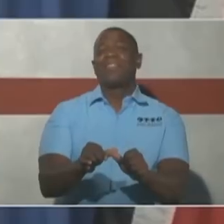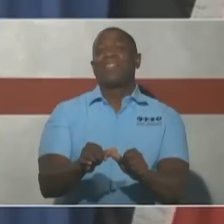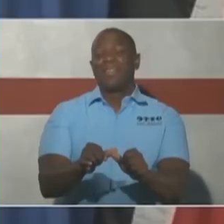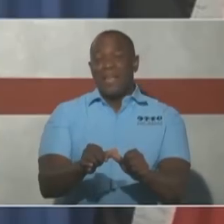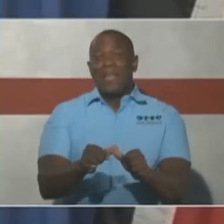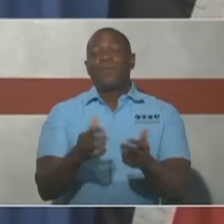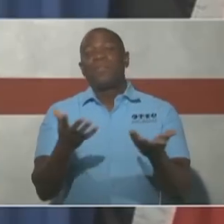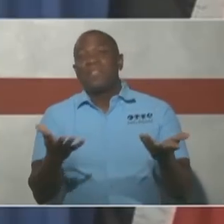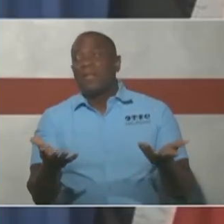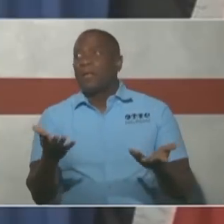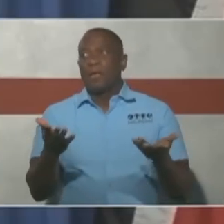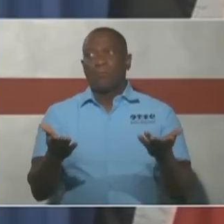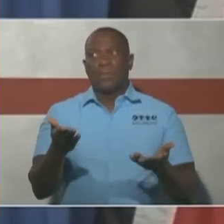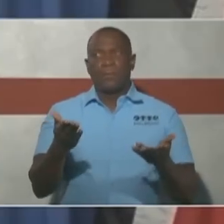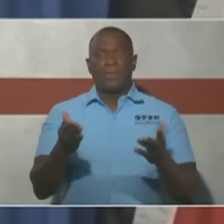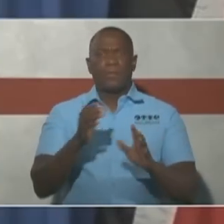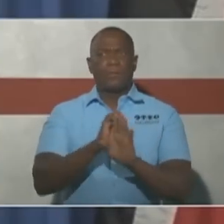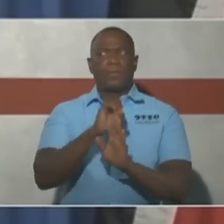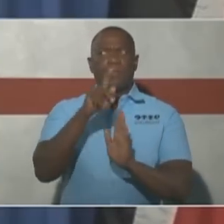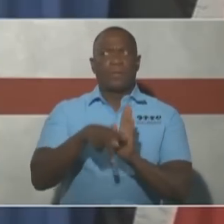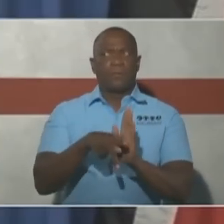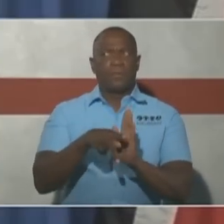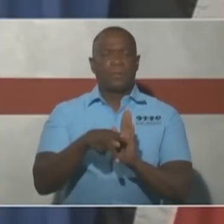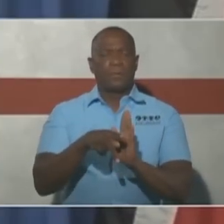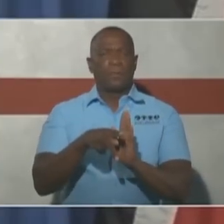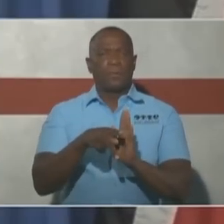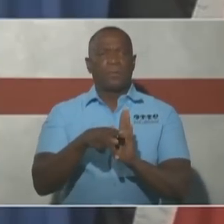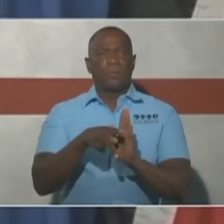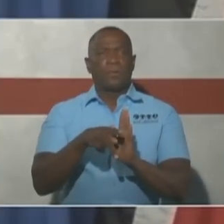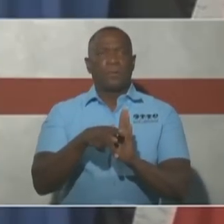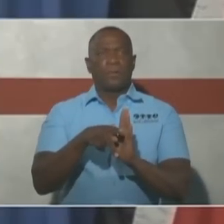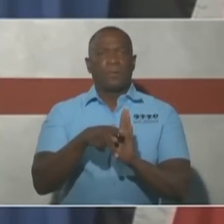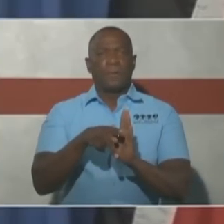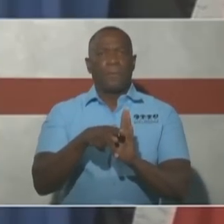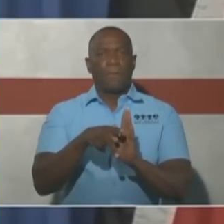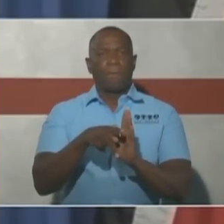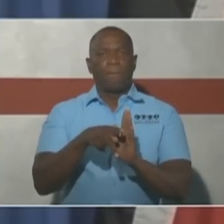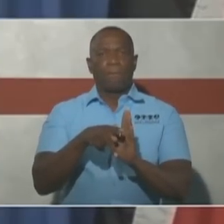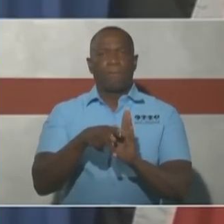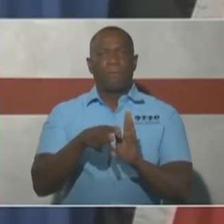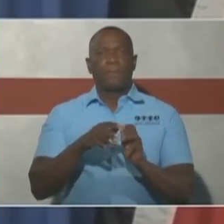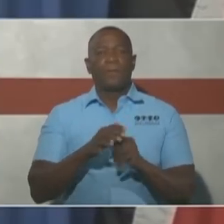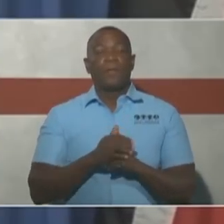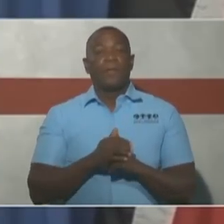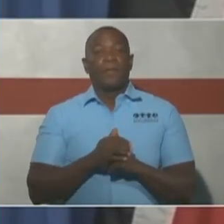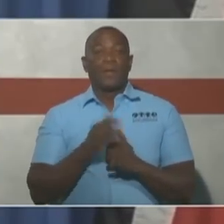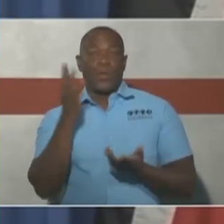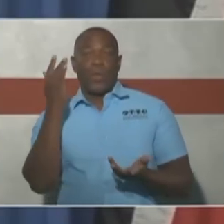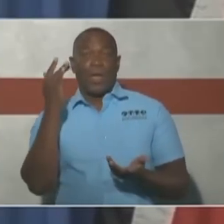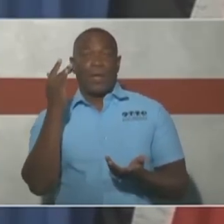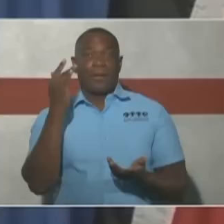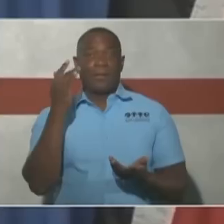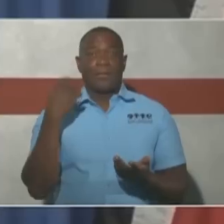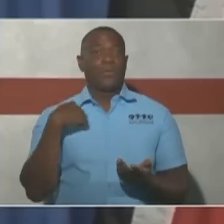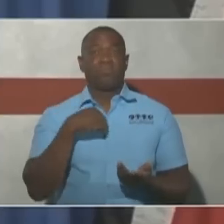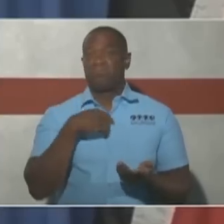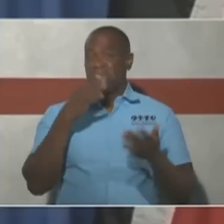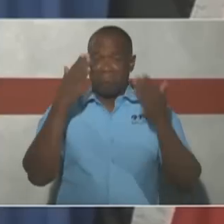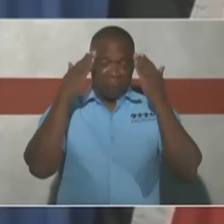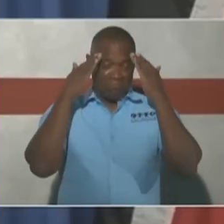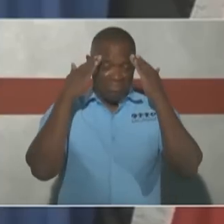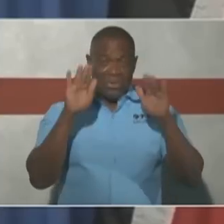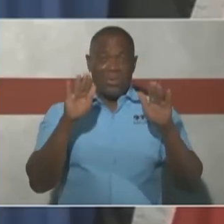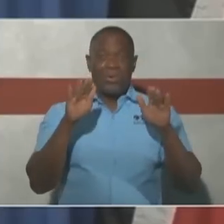talking about September. And the reason why that was so is because we did not know